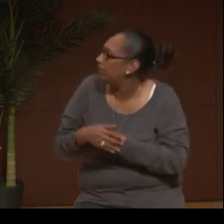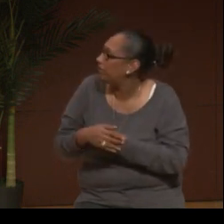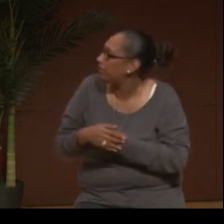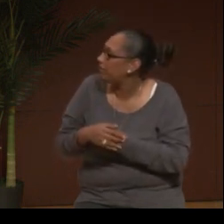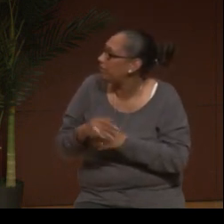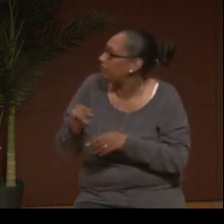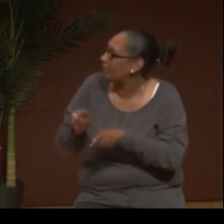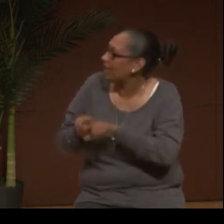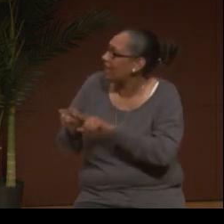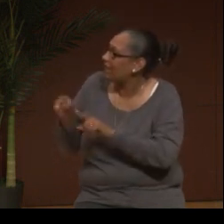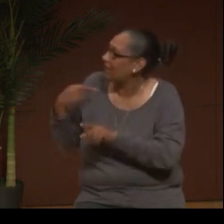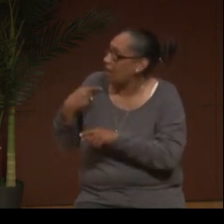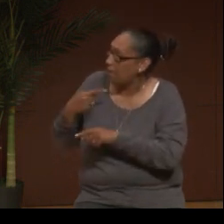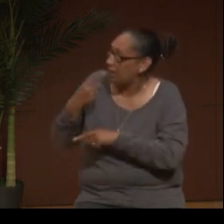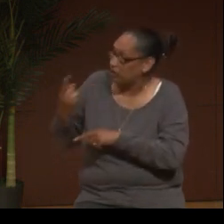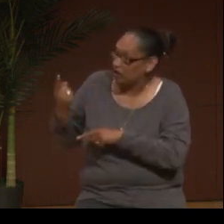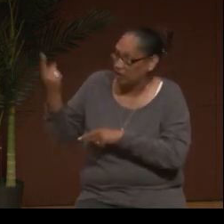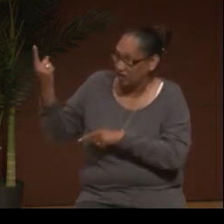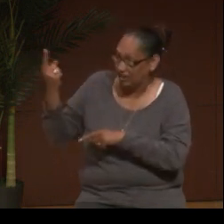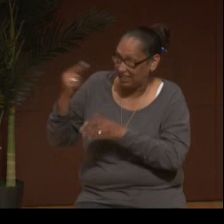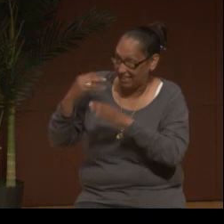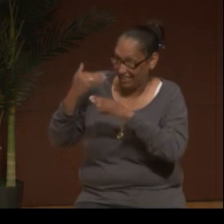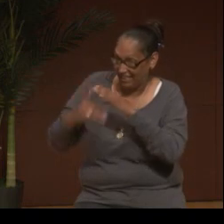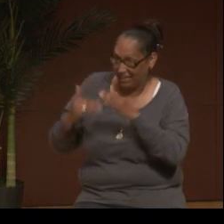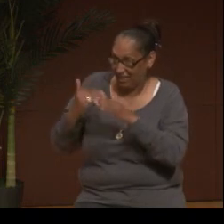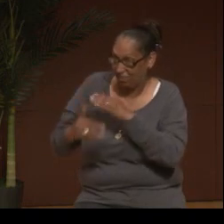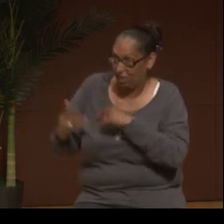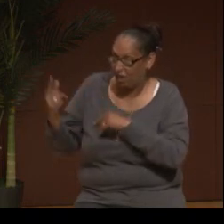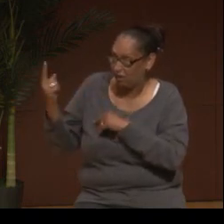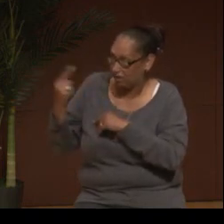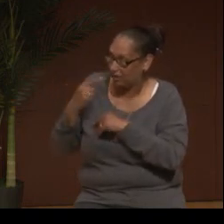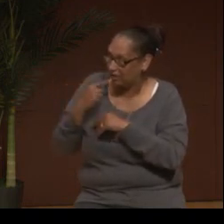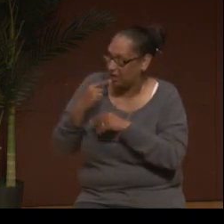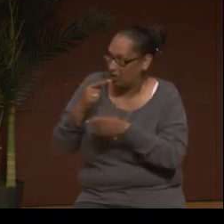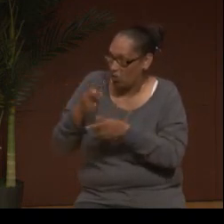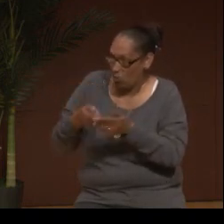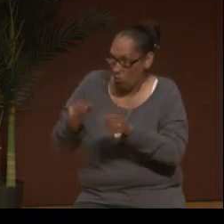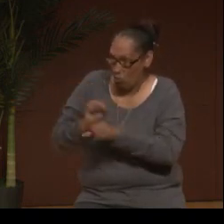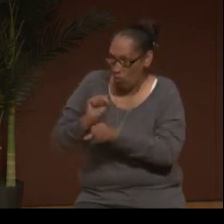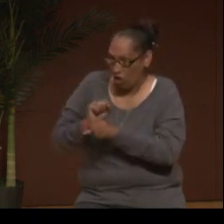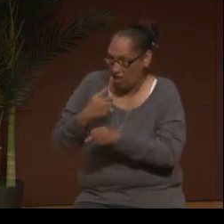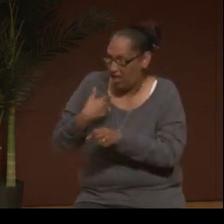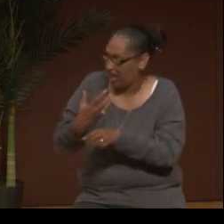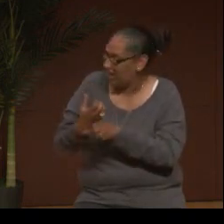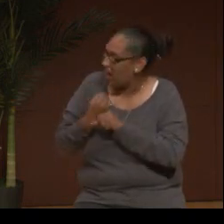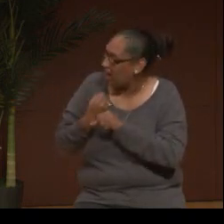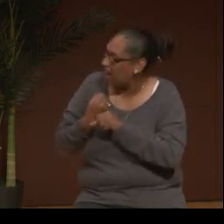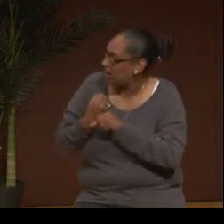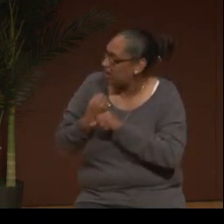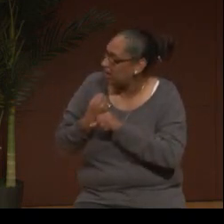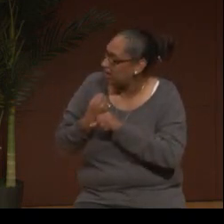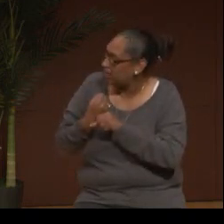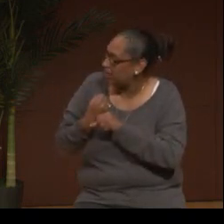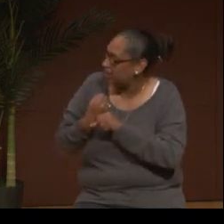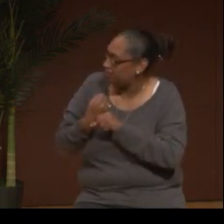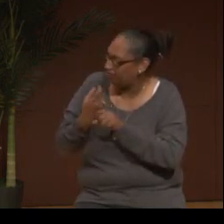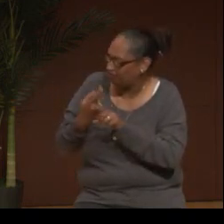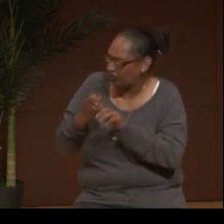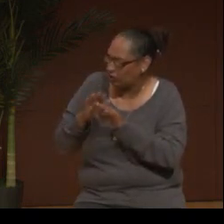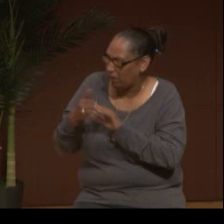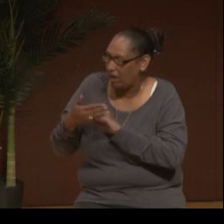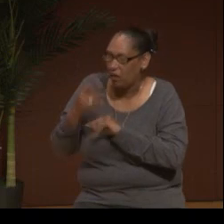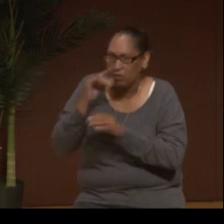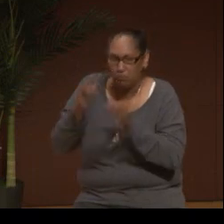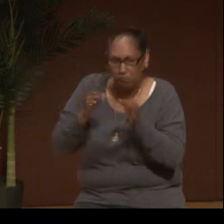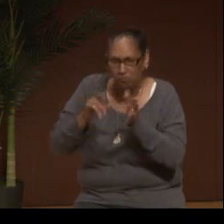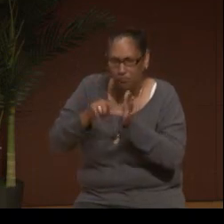So as I mentioned, this was an email that I got when someone saw some work I had done in Jamaica, which I'll talk about shortly. But both